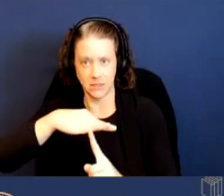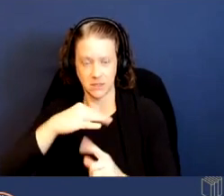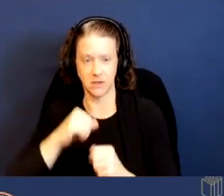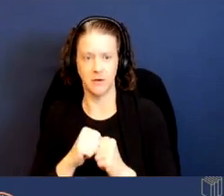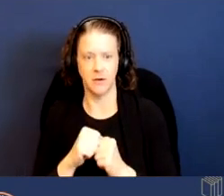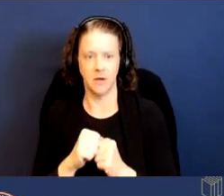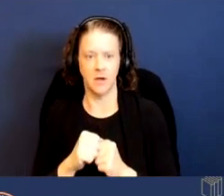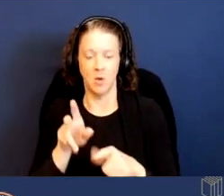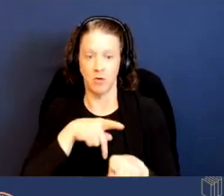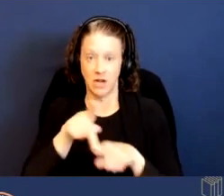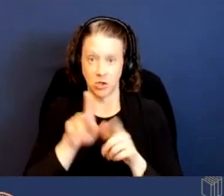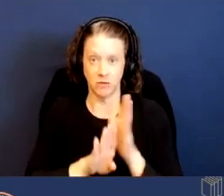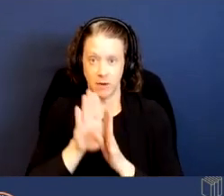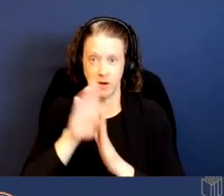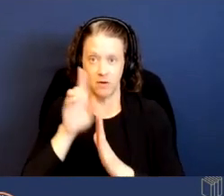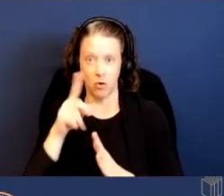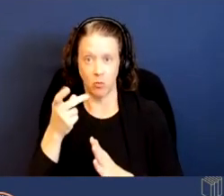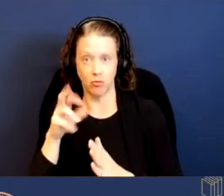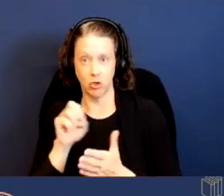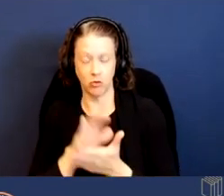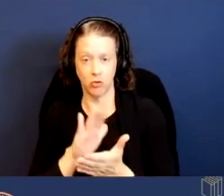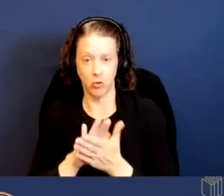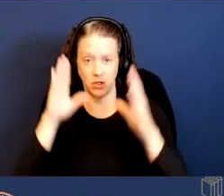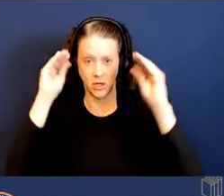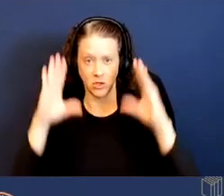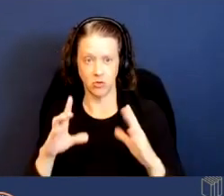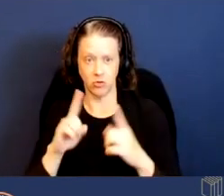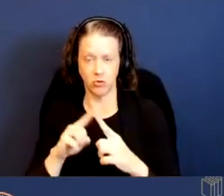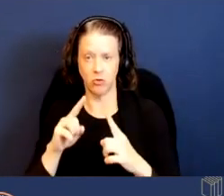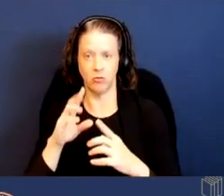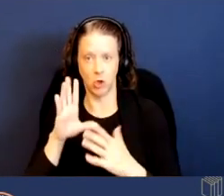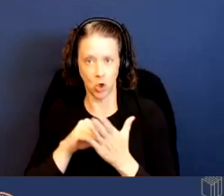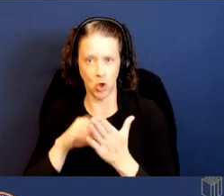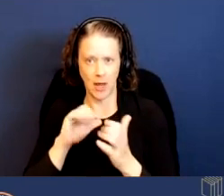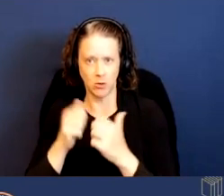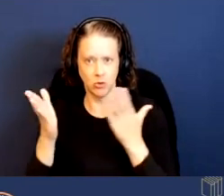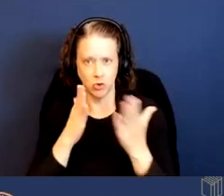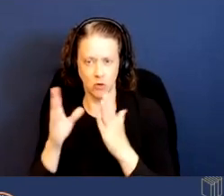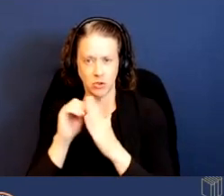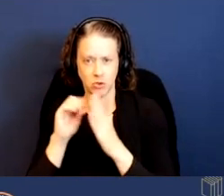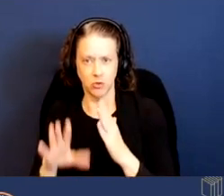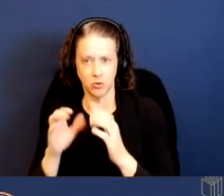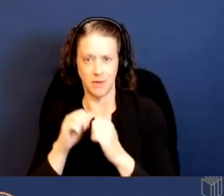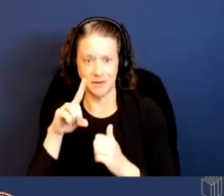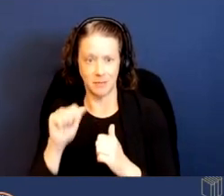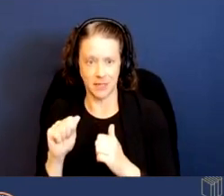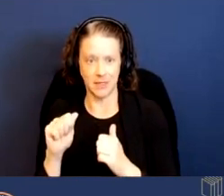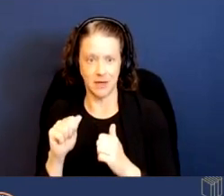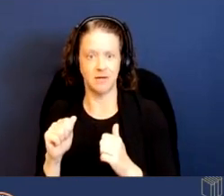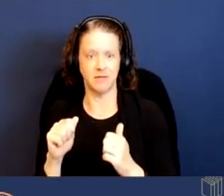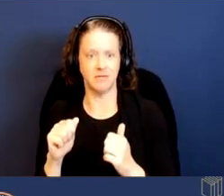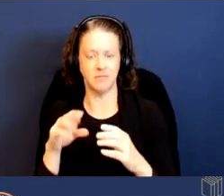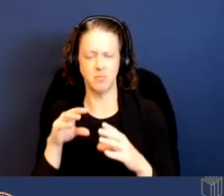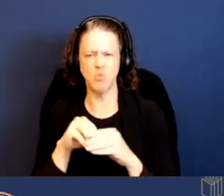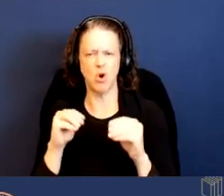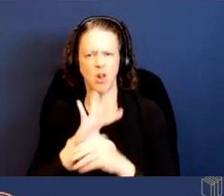Professional development for preschool teachers to build capacity around serving children with disabilities in more inclusive settings. So again, kind of back to what Heather was saying,